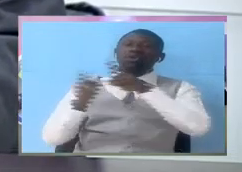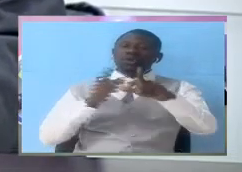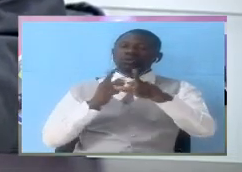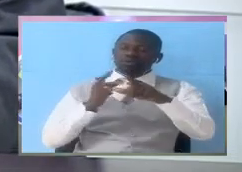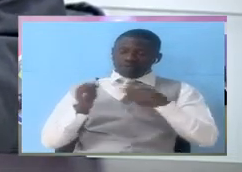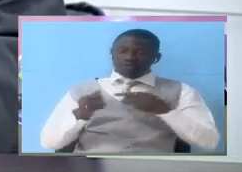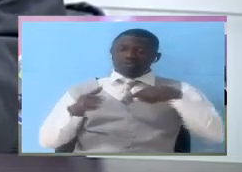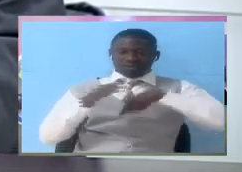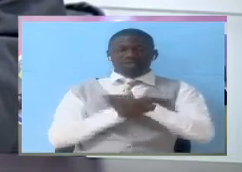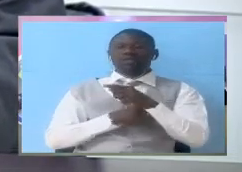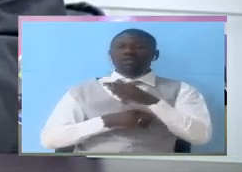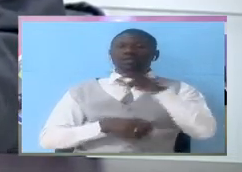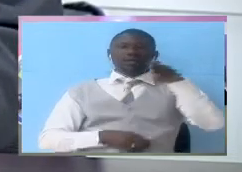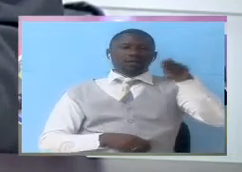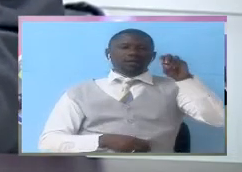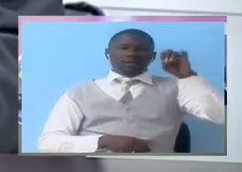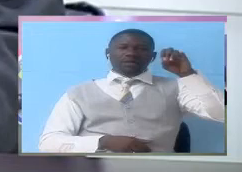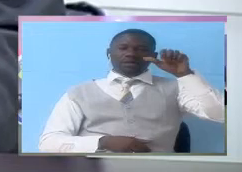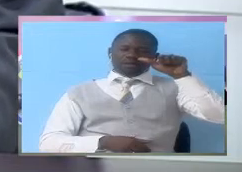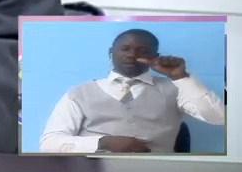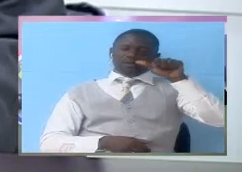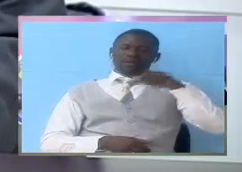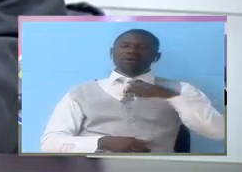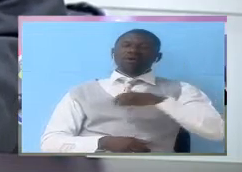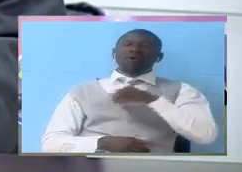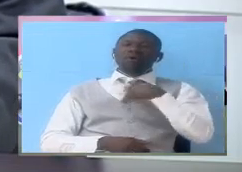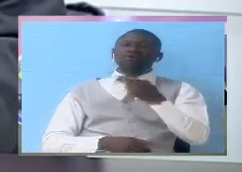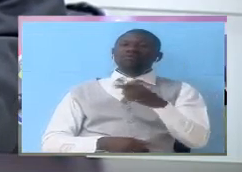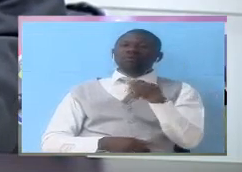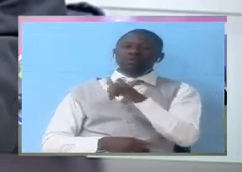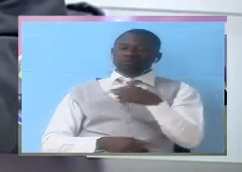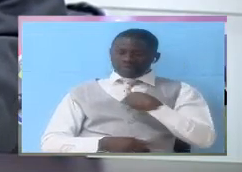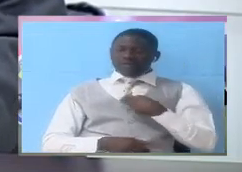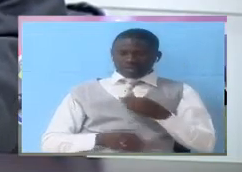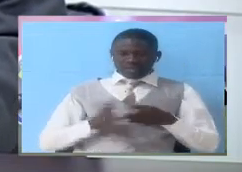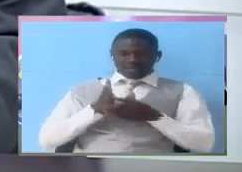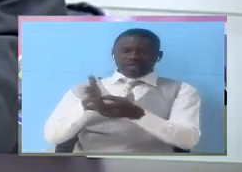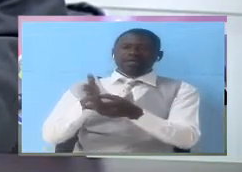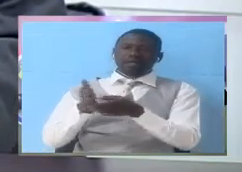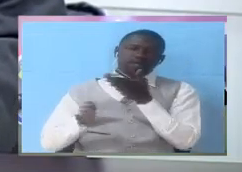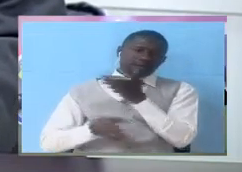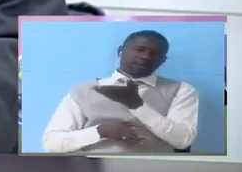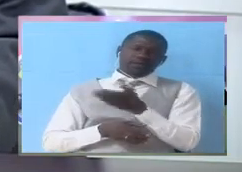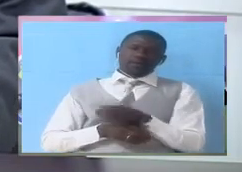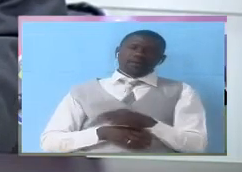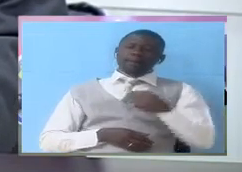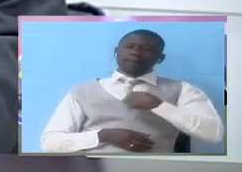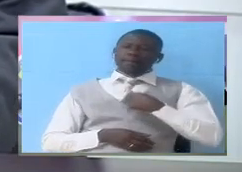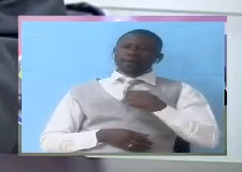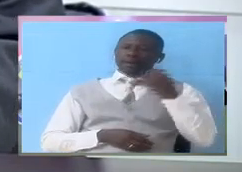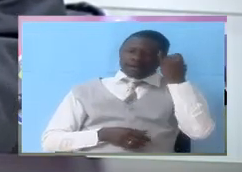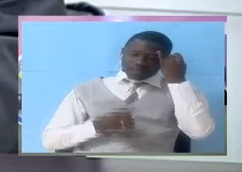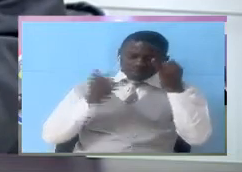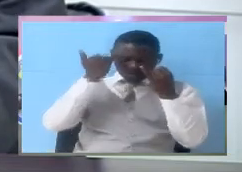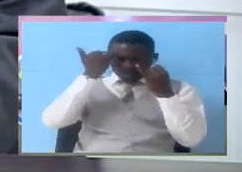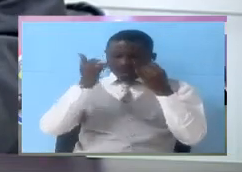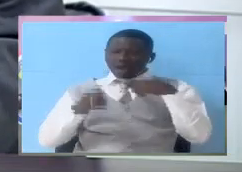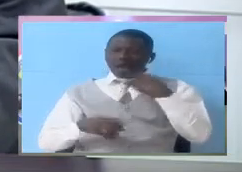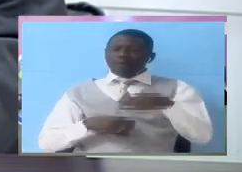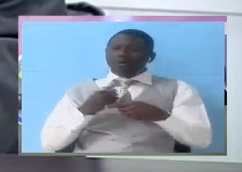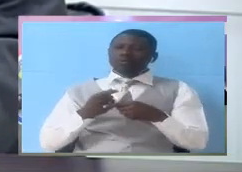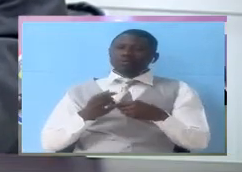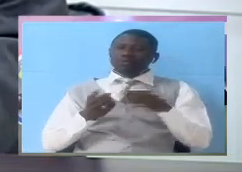gogu nak mu ngi nekkon ci biir atti NIA. Of which I was head. Nga xamné ni fofu na man mako jité won. My opinion about bringing the panel